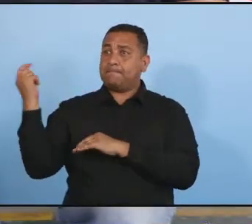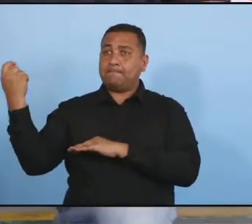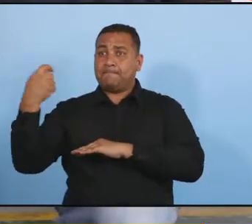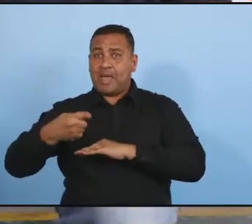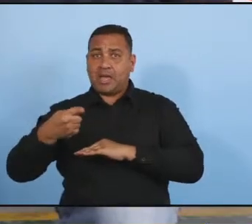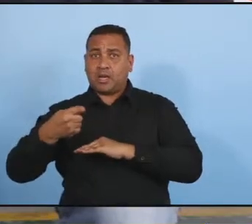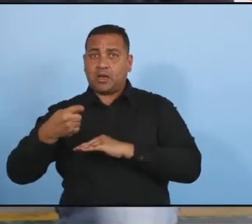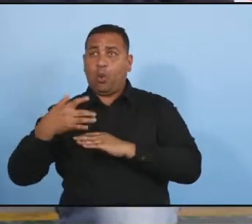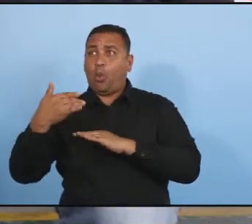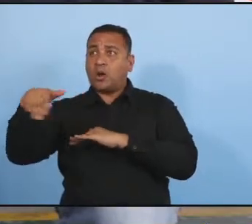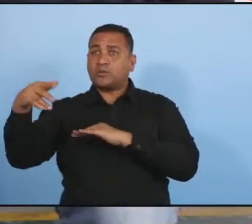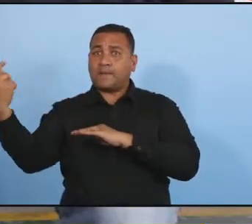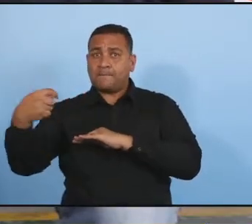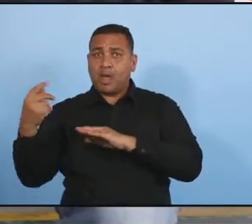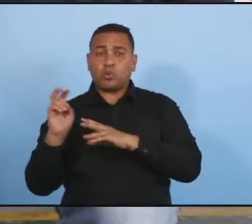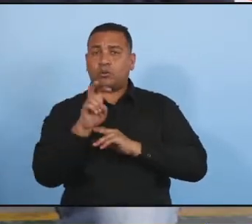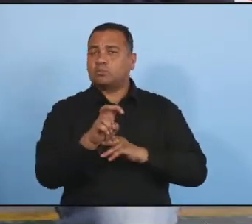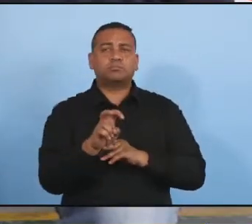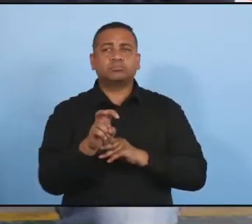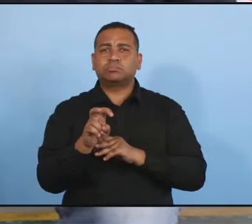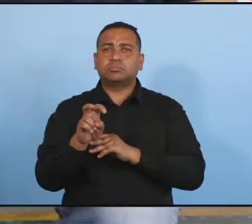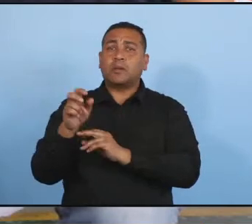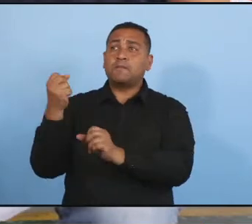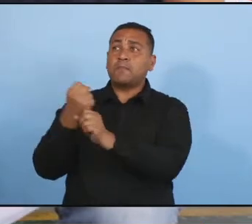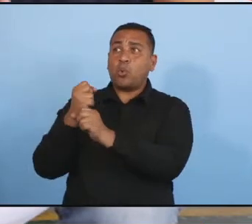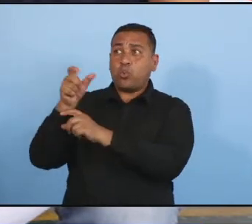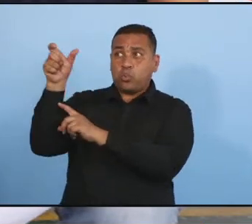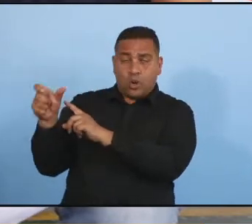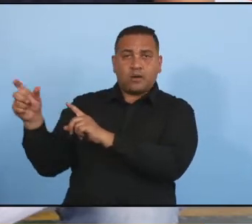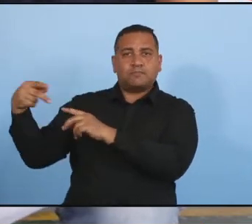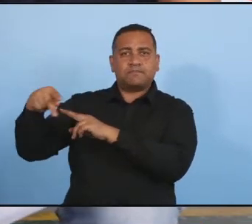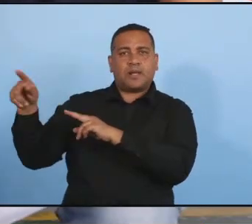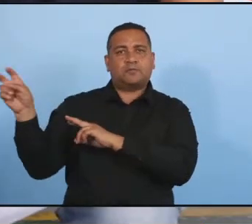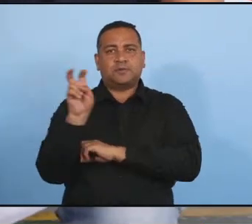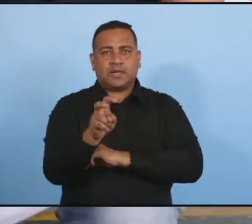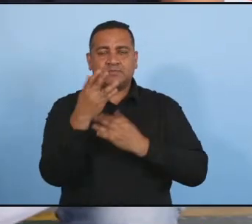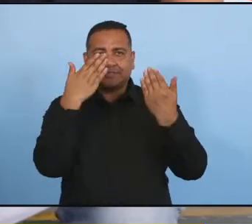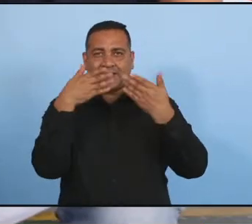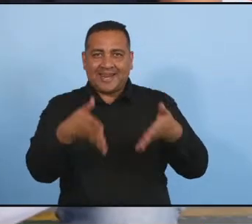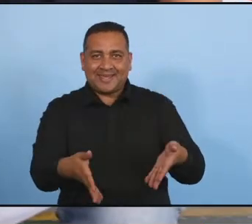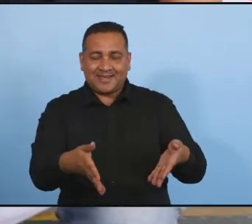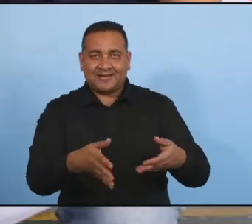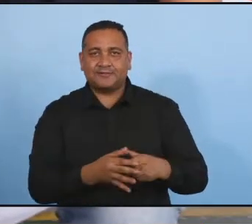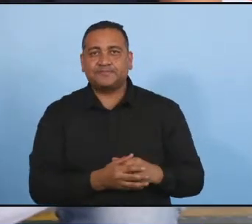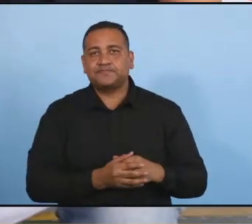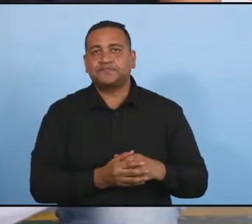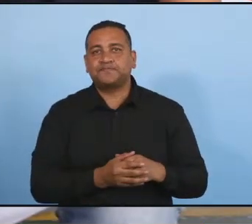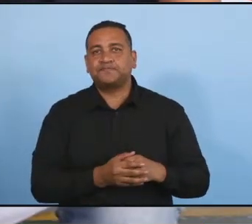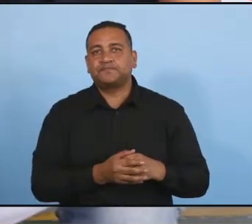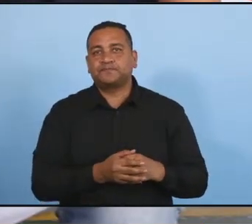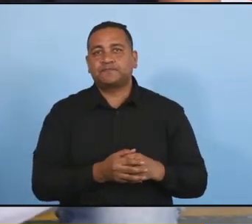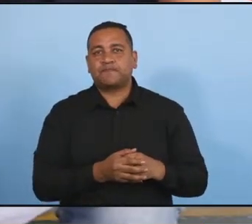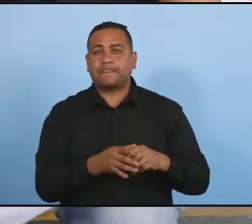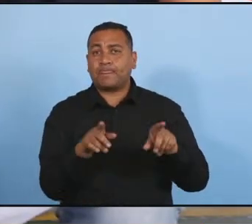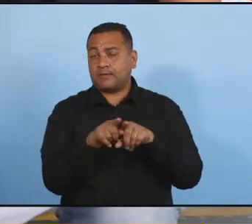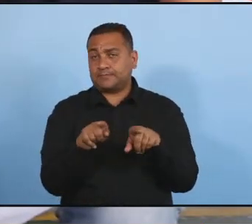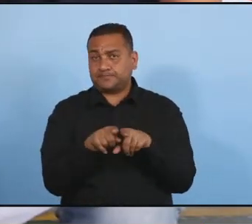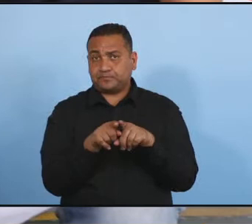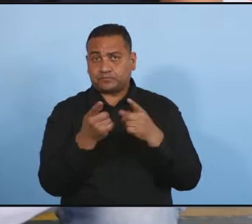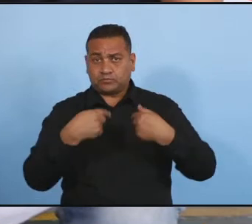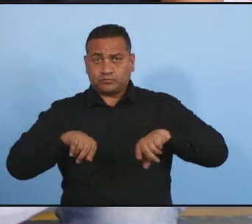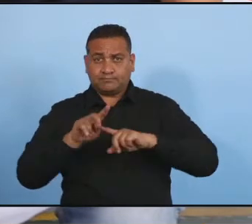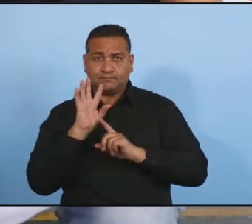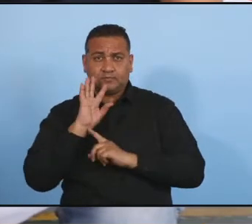the type of things that's happening in the market now as well. And how does, because we asked our other guests the same thing, I